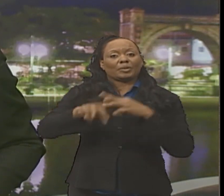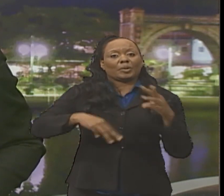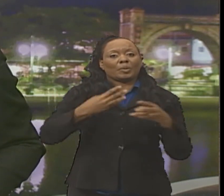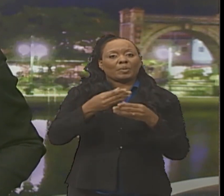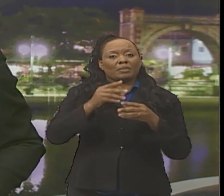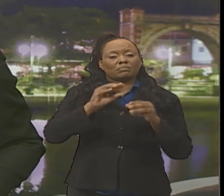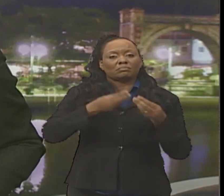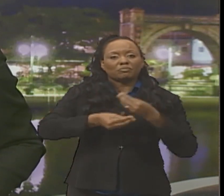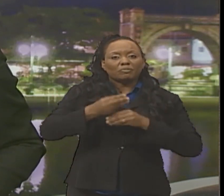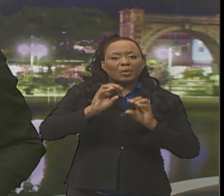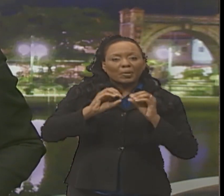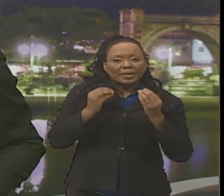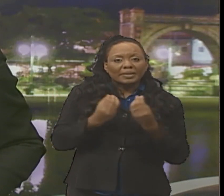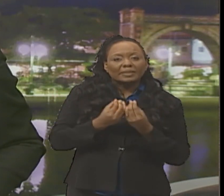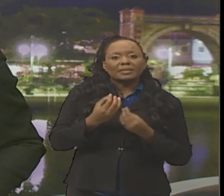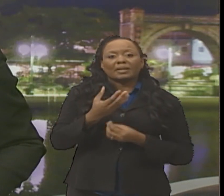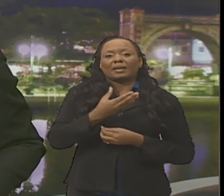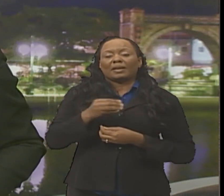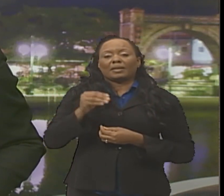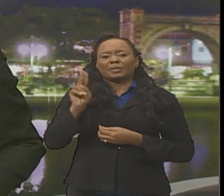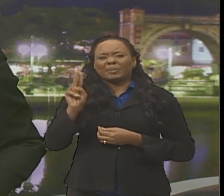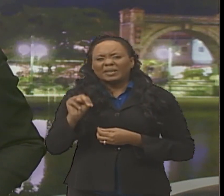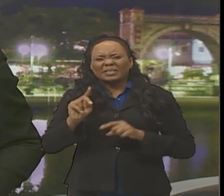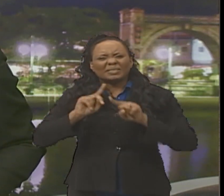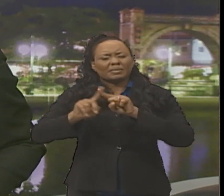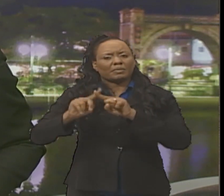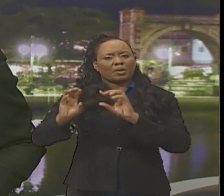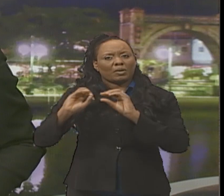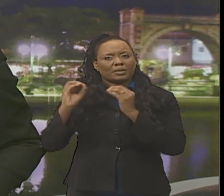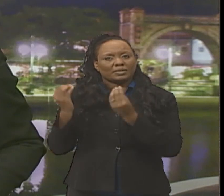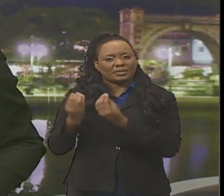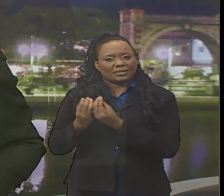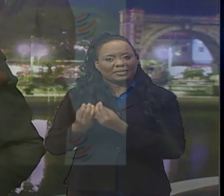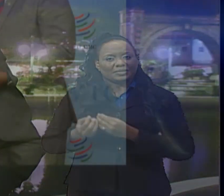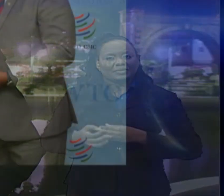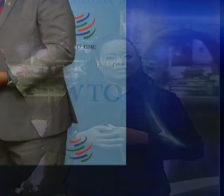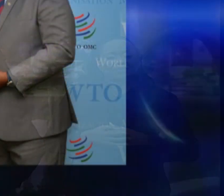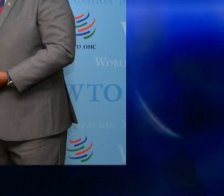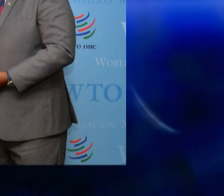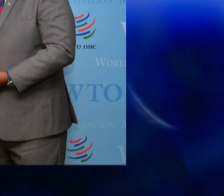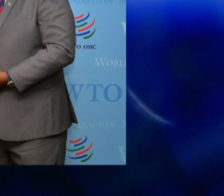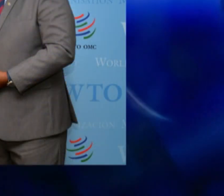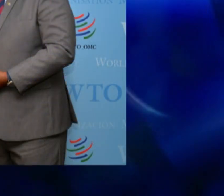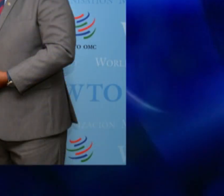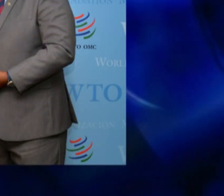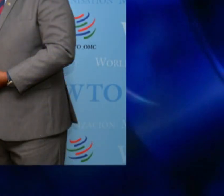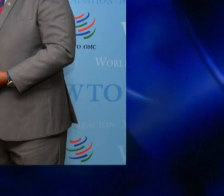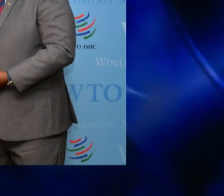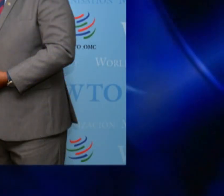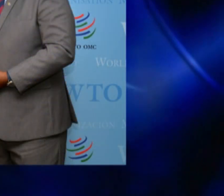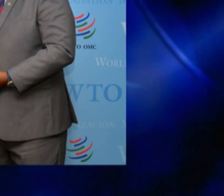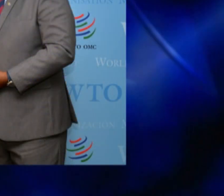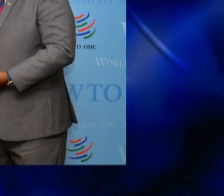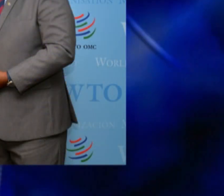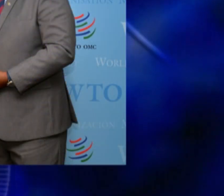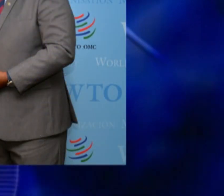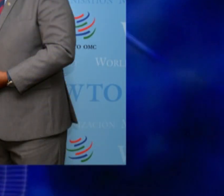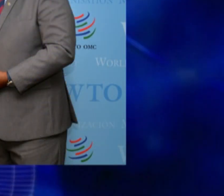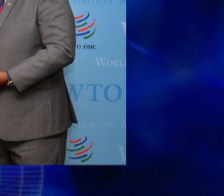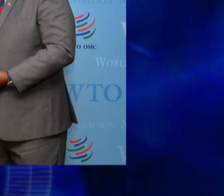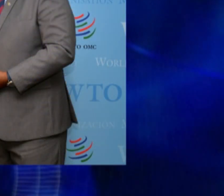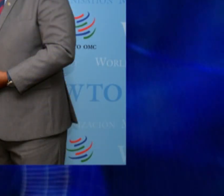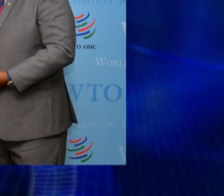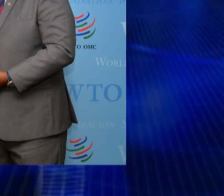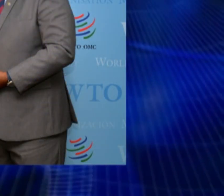and other international organizations in Geneva. Ambassador Blackman met with the WTO Director General, Roberto